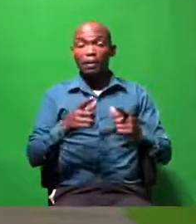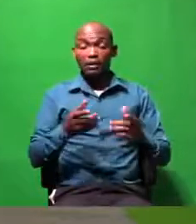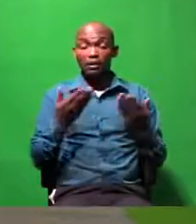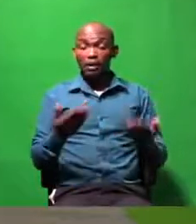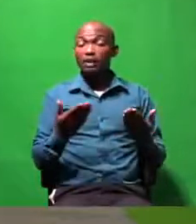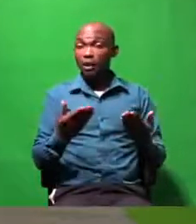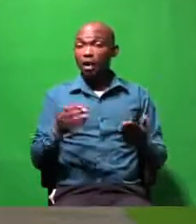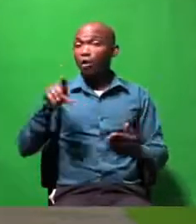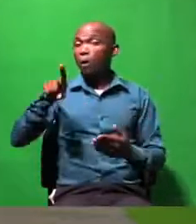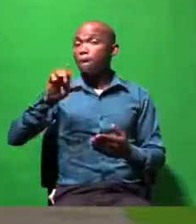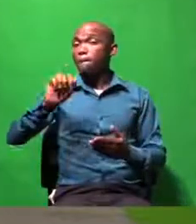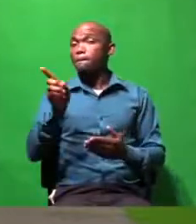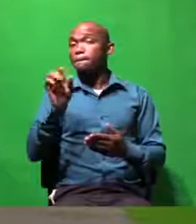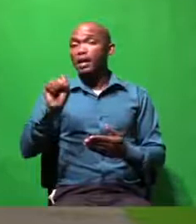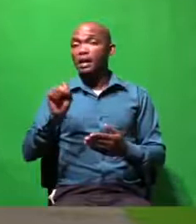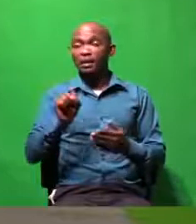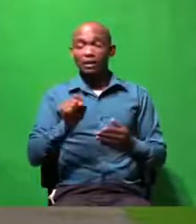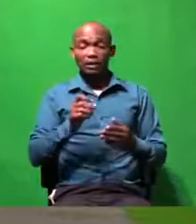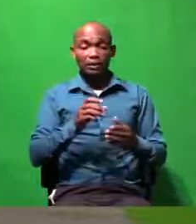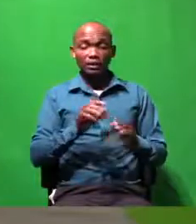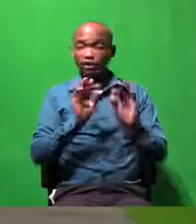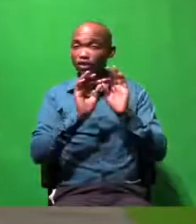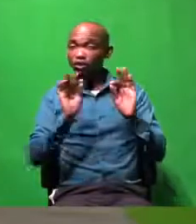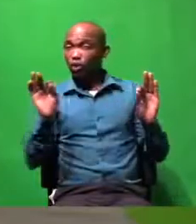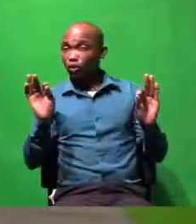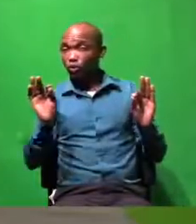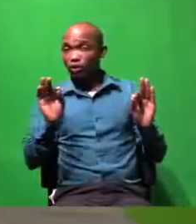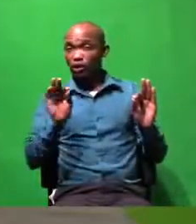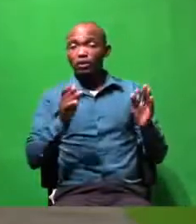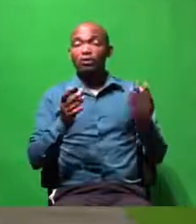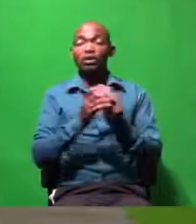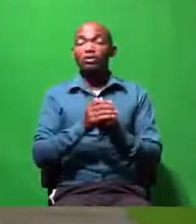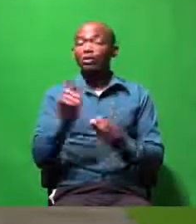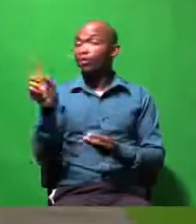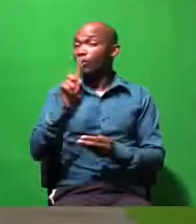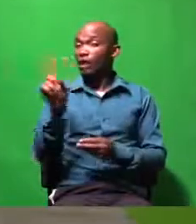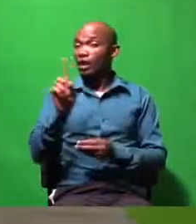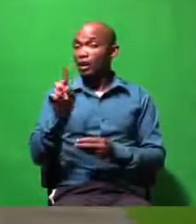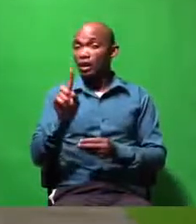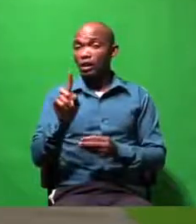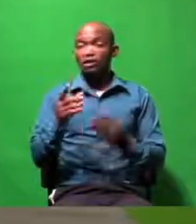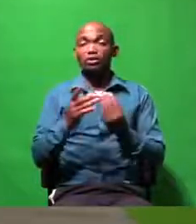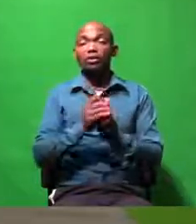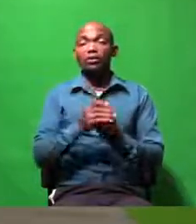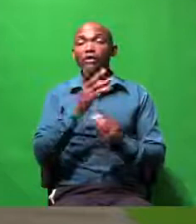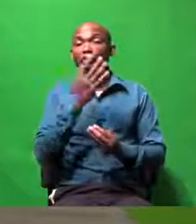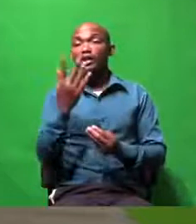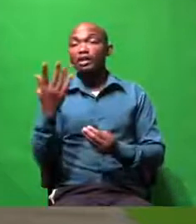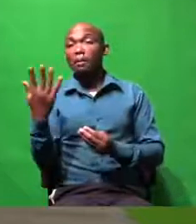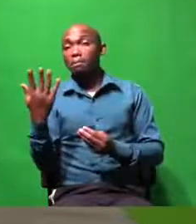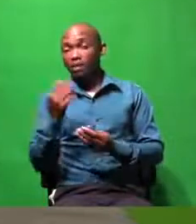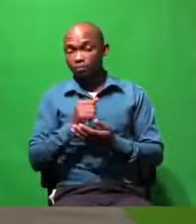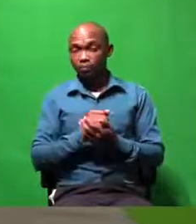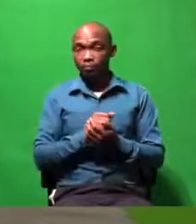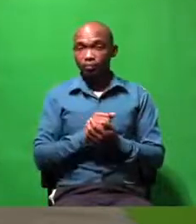be smoothly and good in order to draw a number. Maybe you can take a marker pen, you can say what